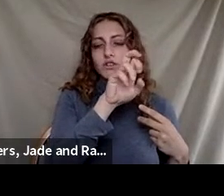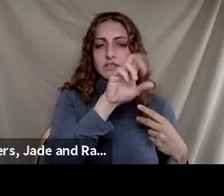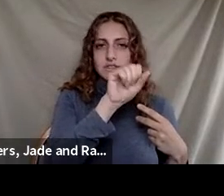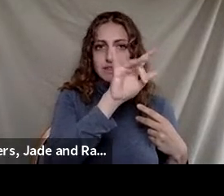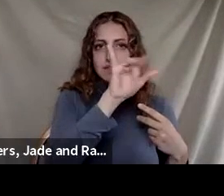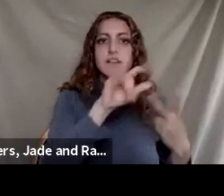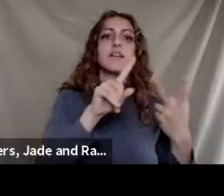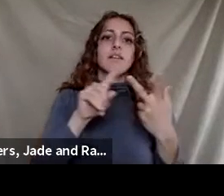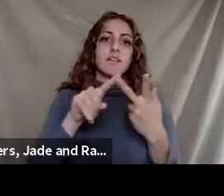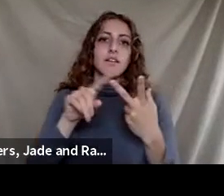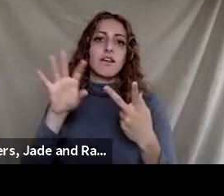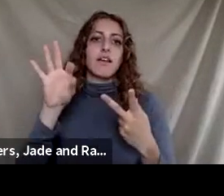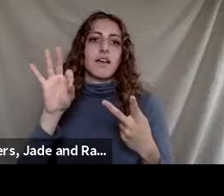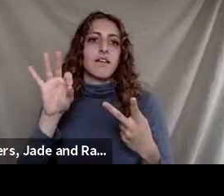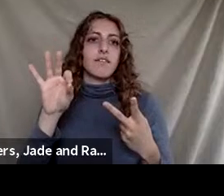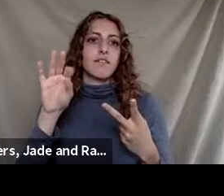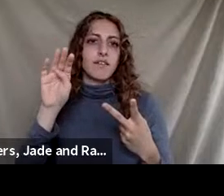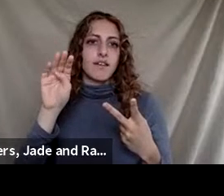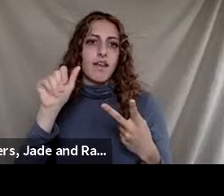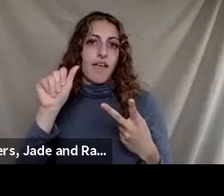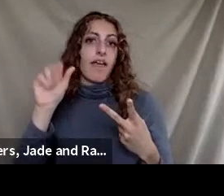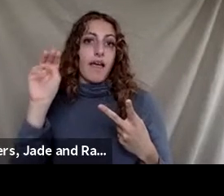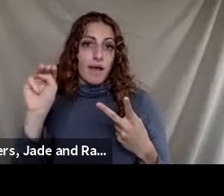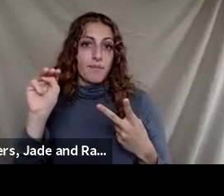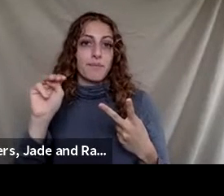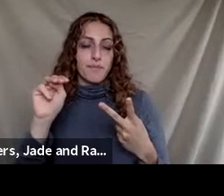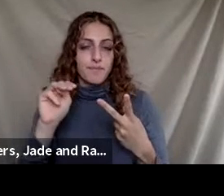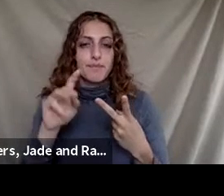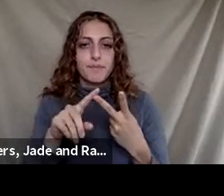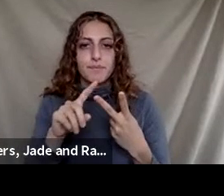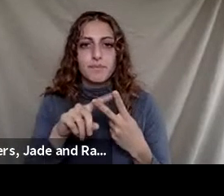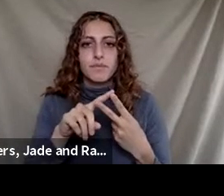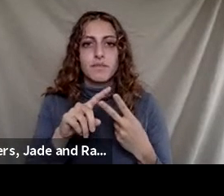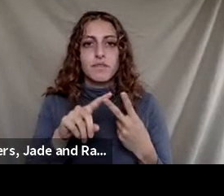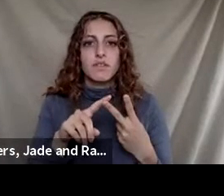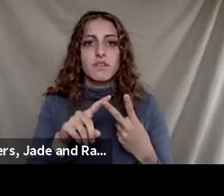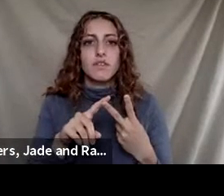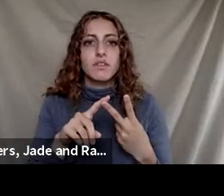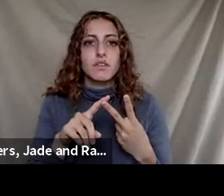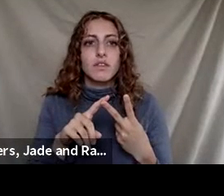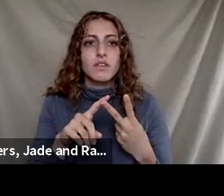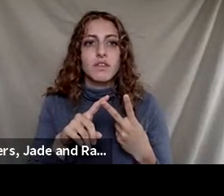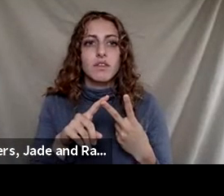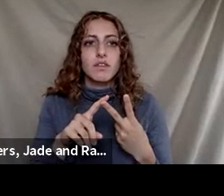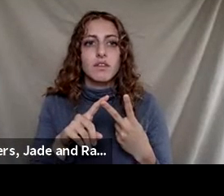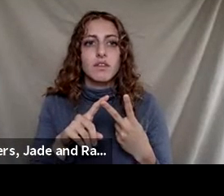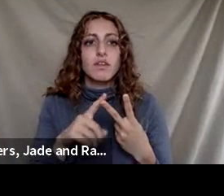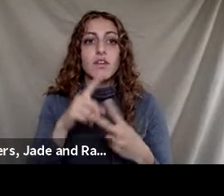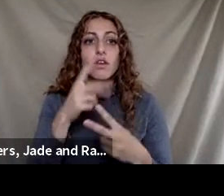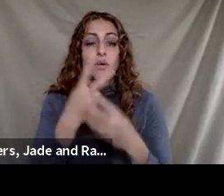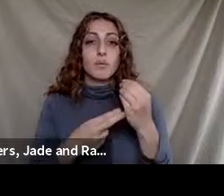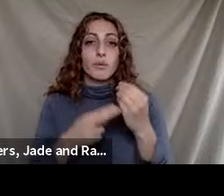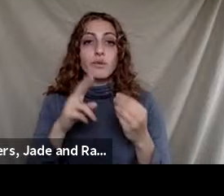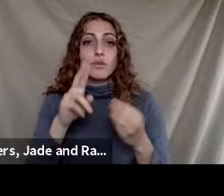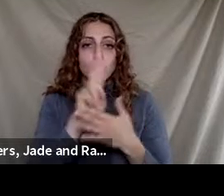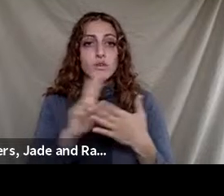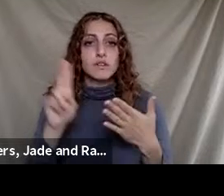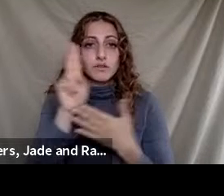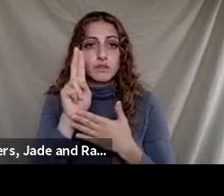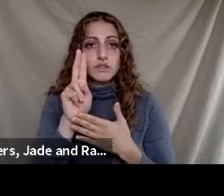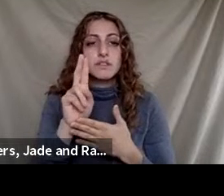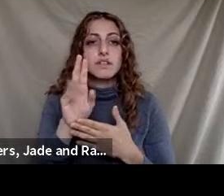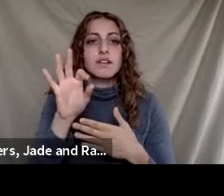actually, technically, I'm the I can also advise the both university. And actually, FAMU is one of